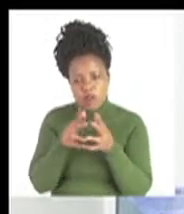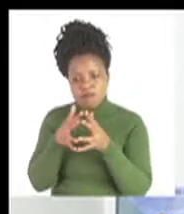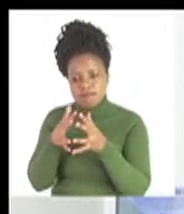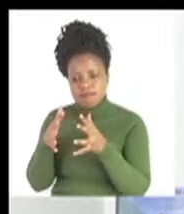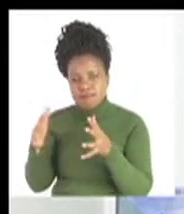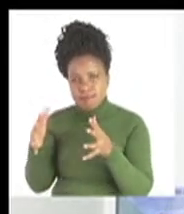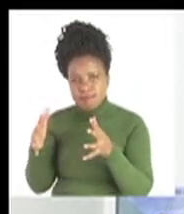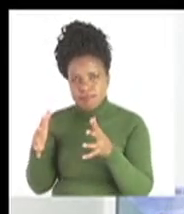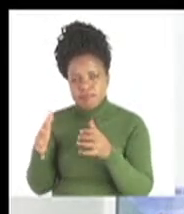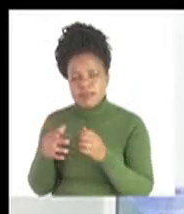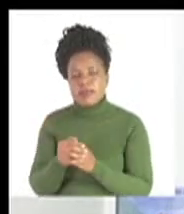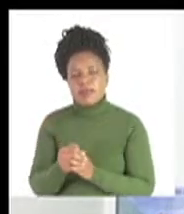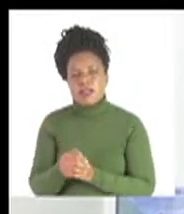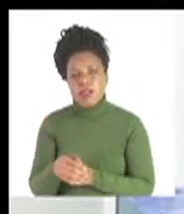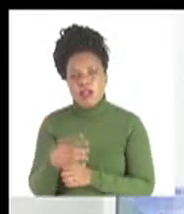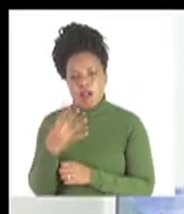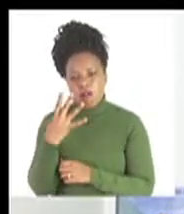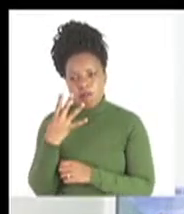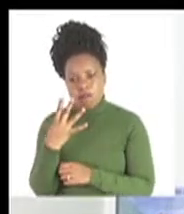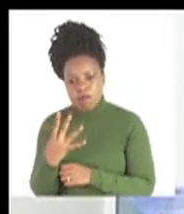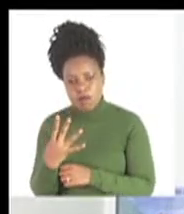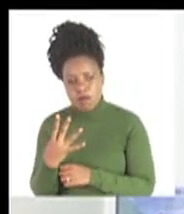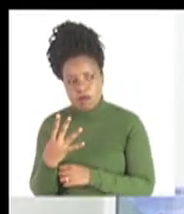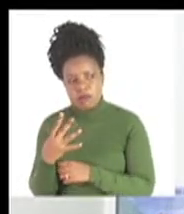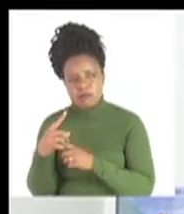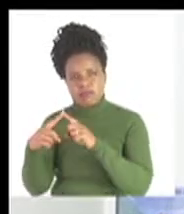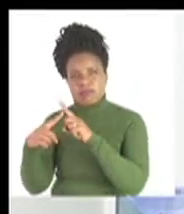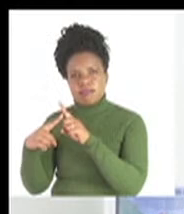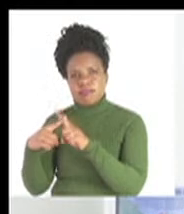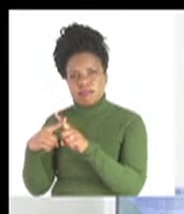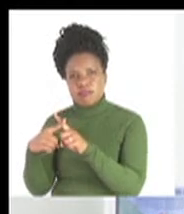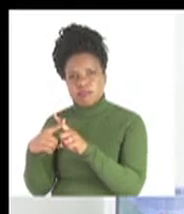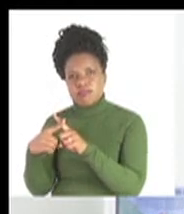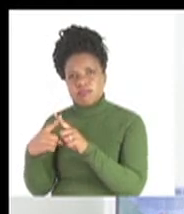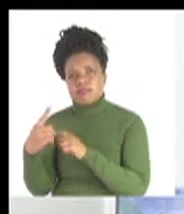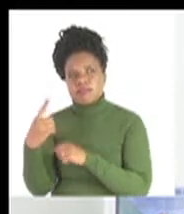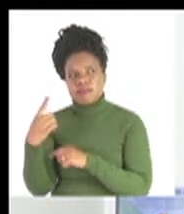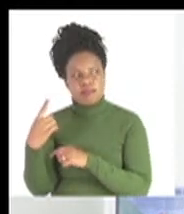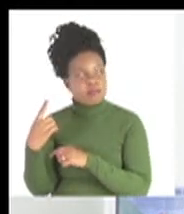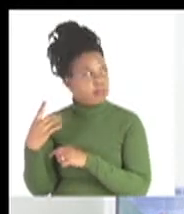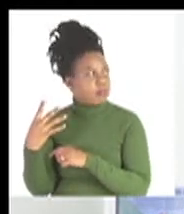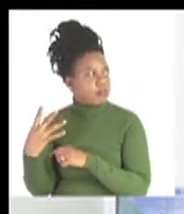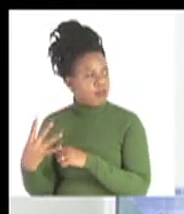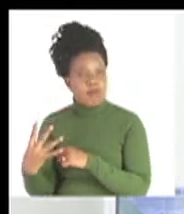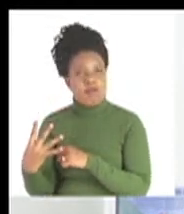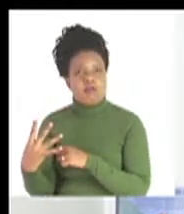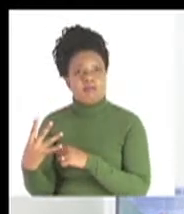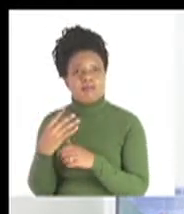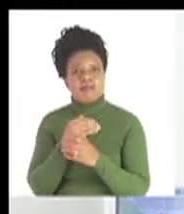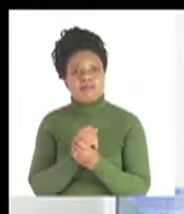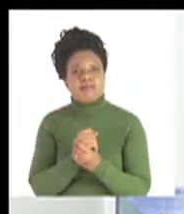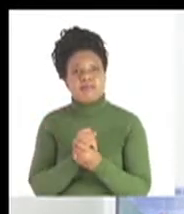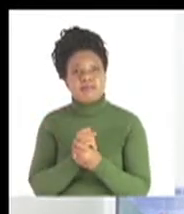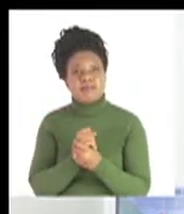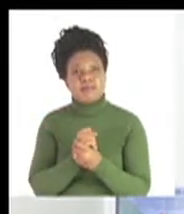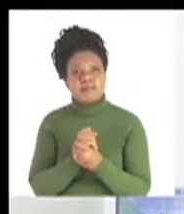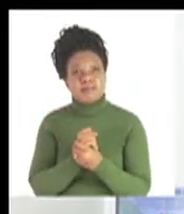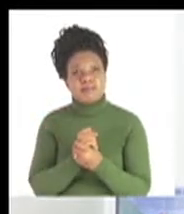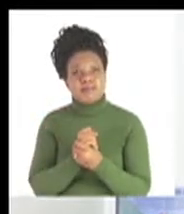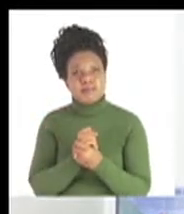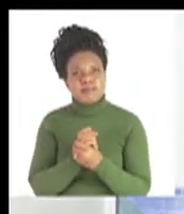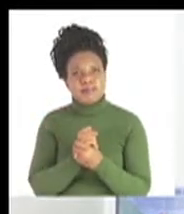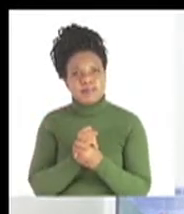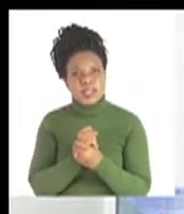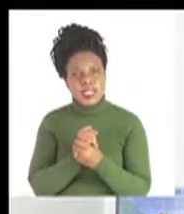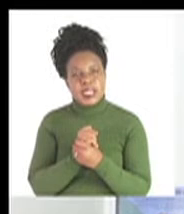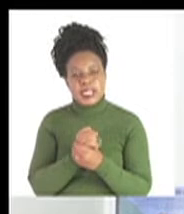4 need to appear 2 times. So it has to be 4 times 4. And that